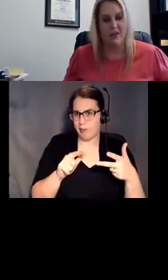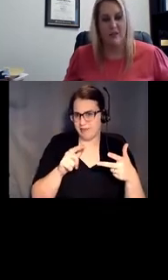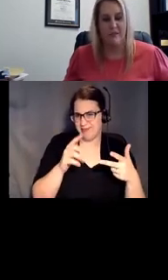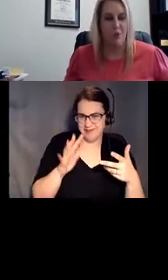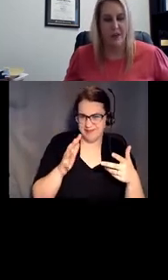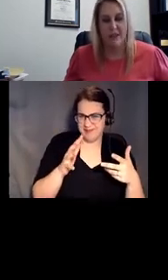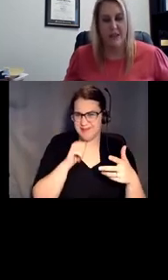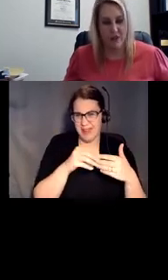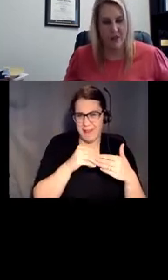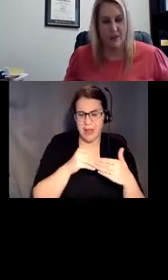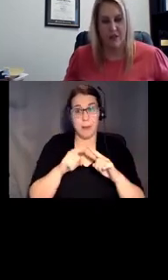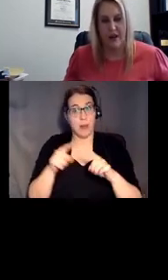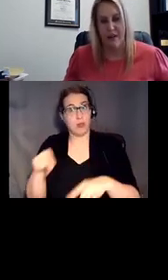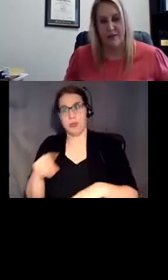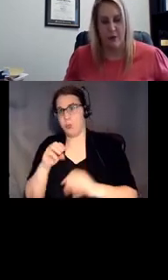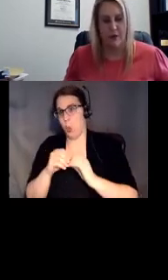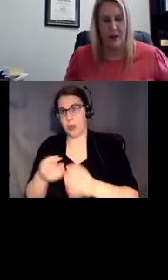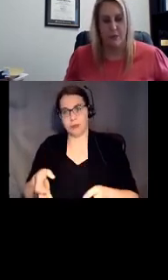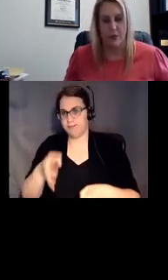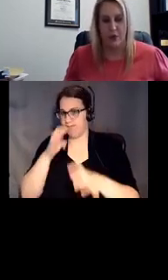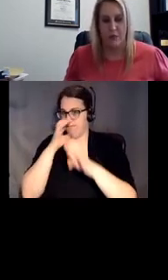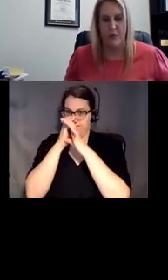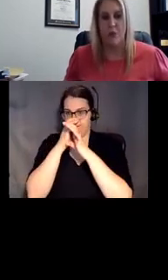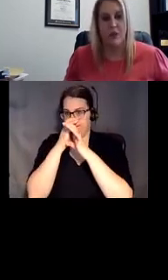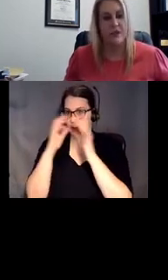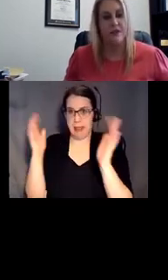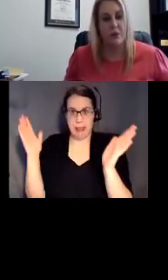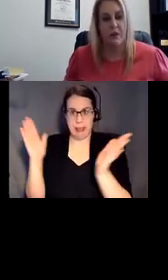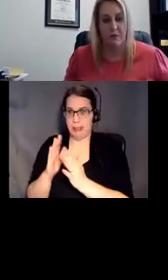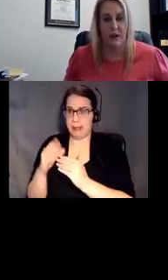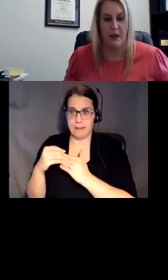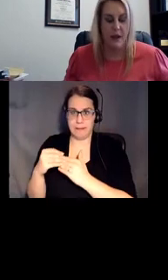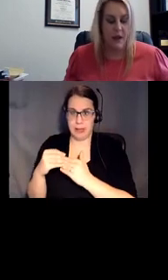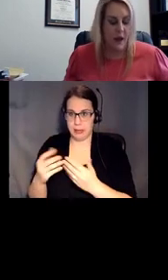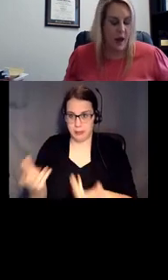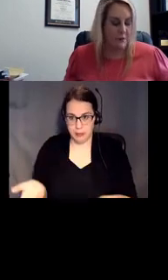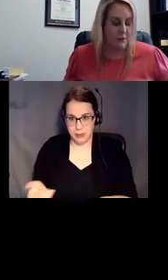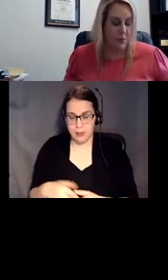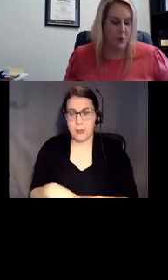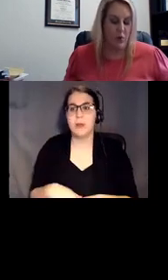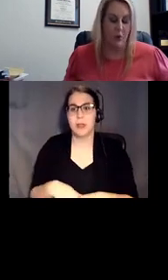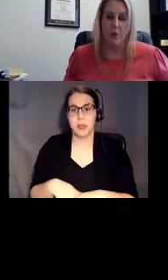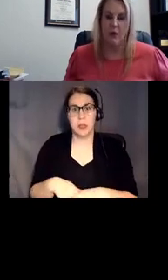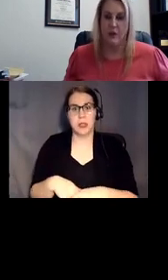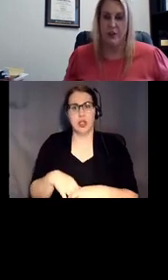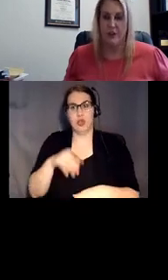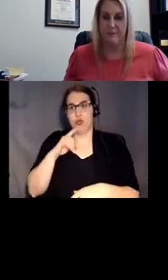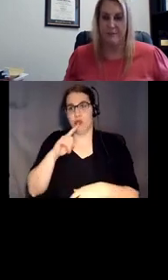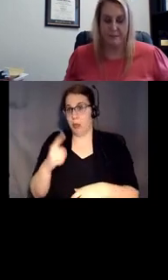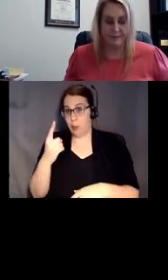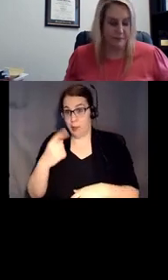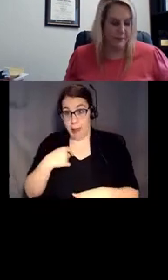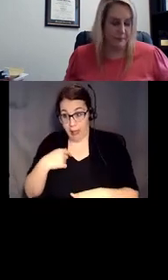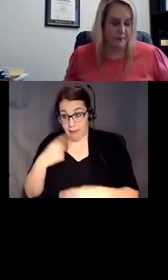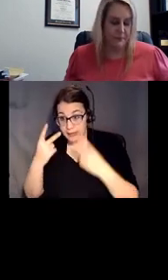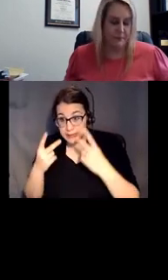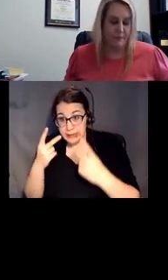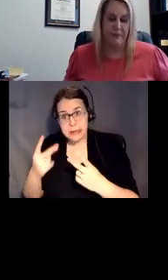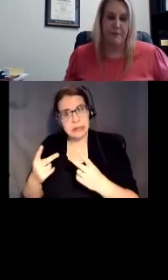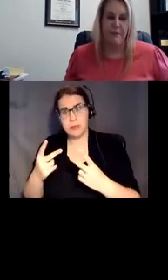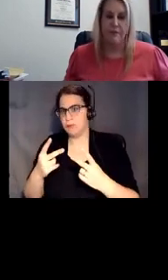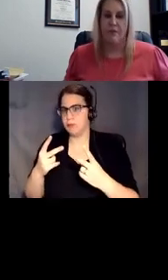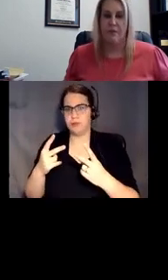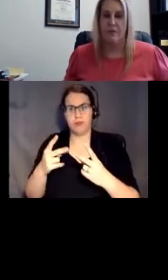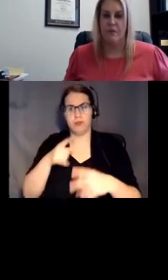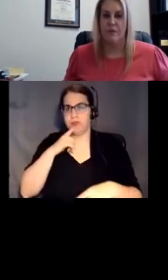some organizations out there that have more flexible terms, but the ones I've dealt with have been more rigid.